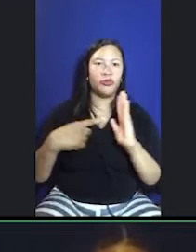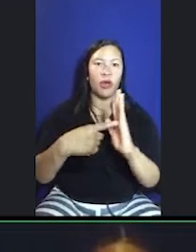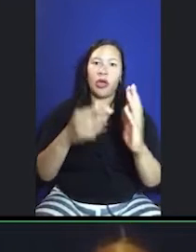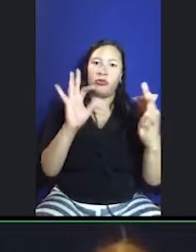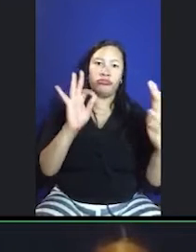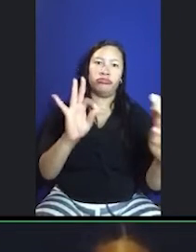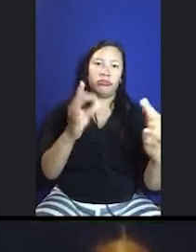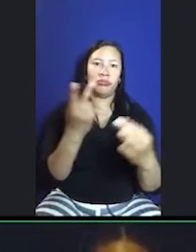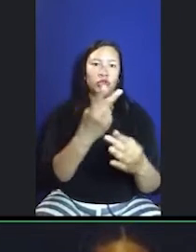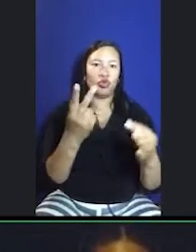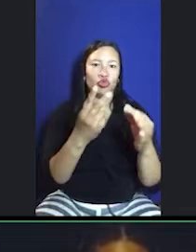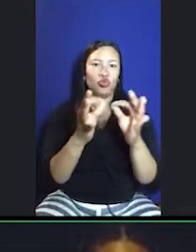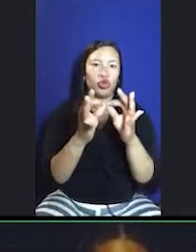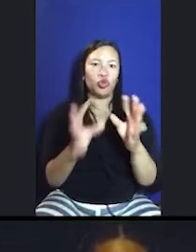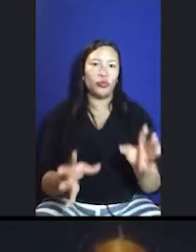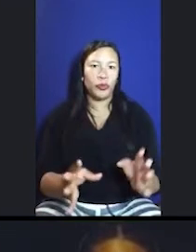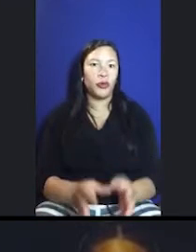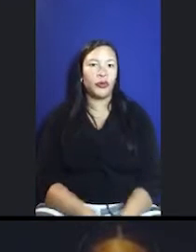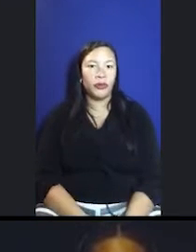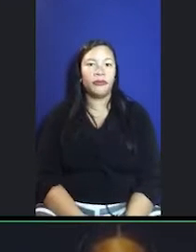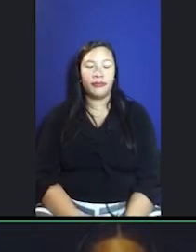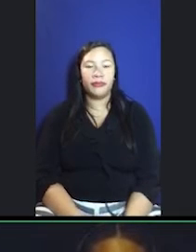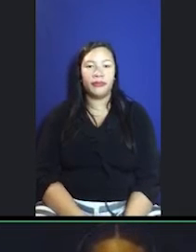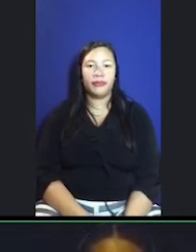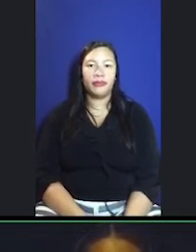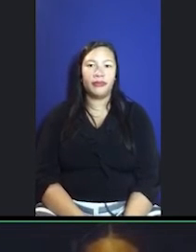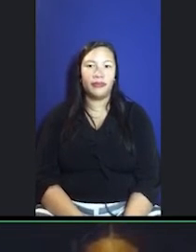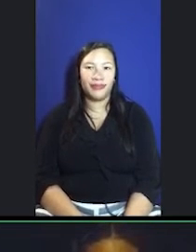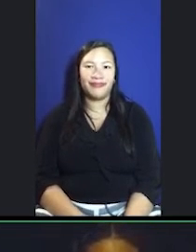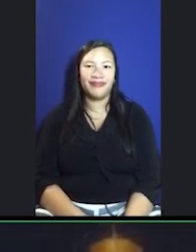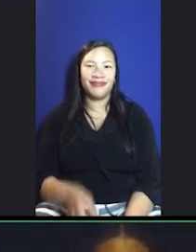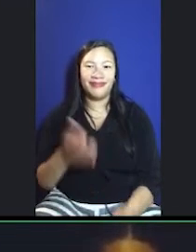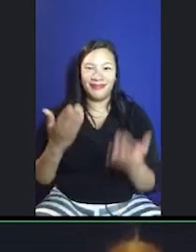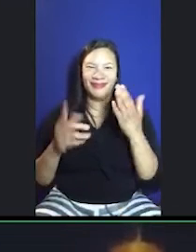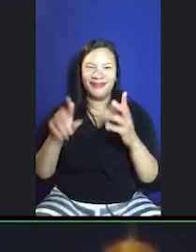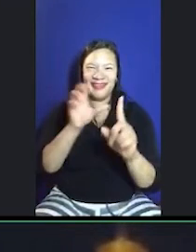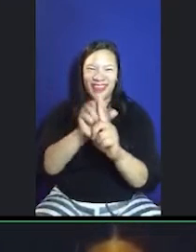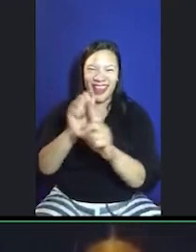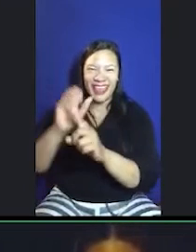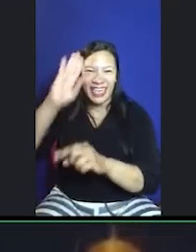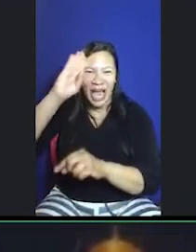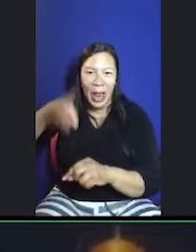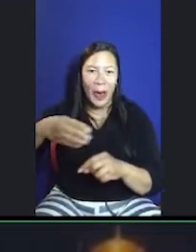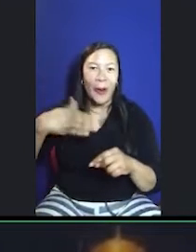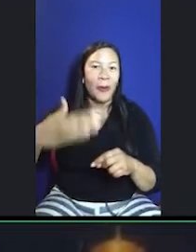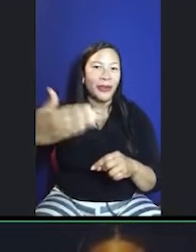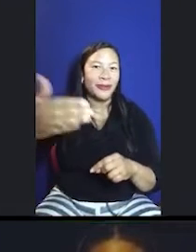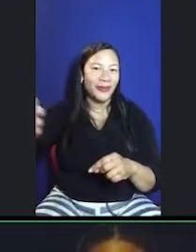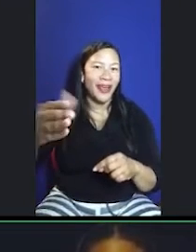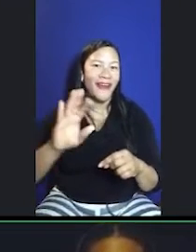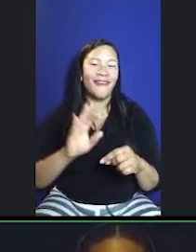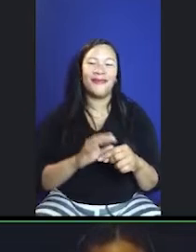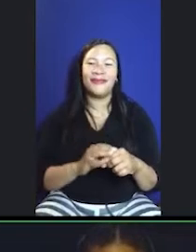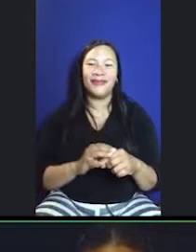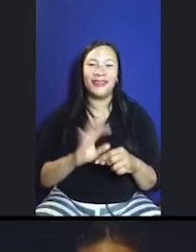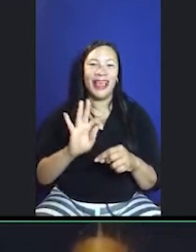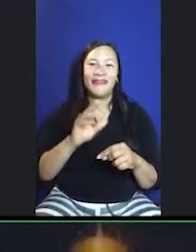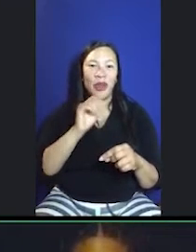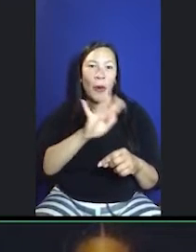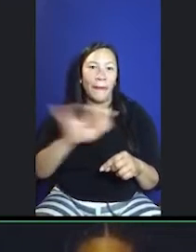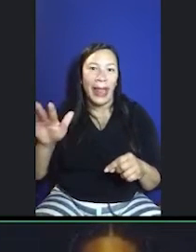Yeah, absolutely. So you probably catch, a hello here and there, if they don't spell